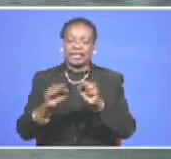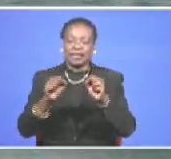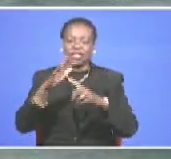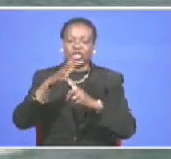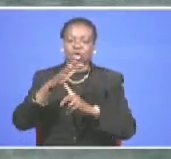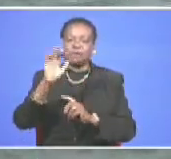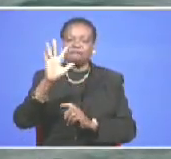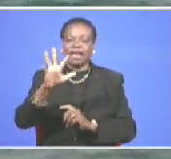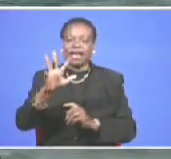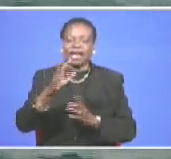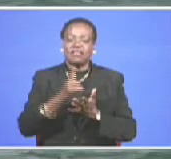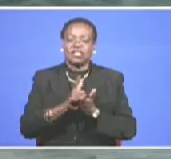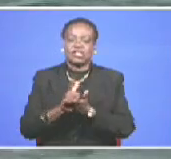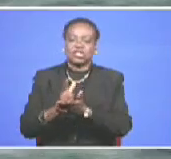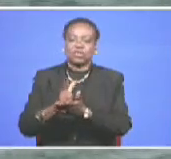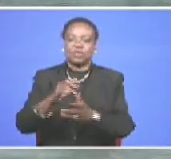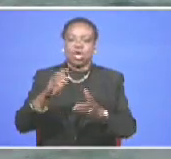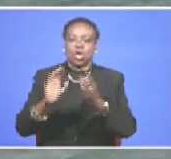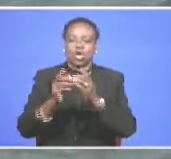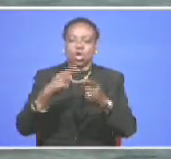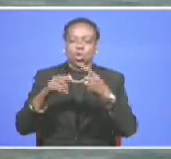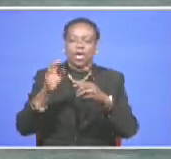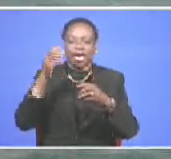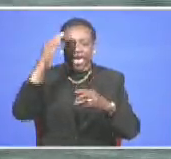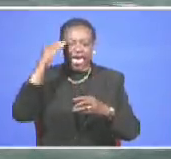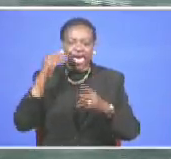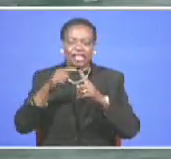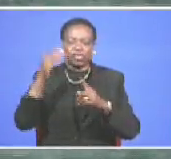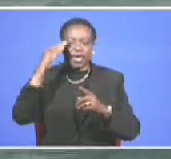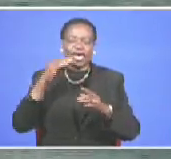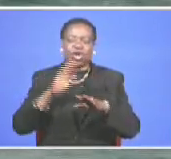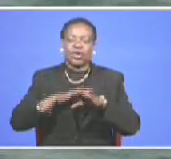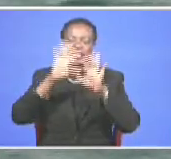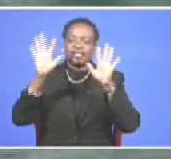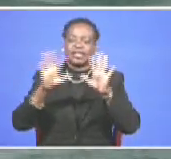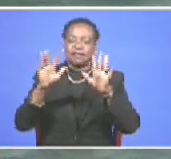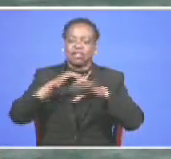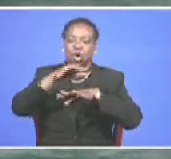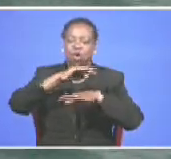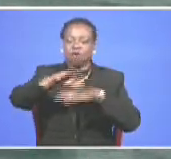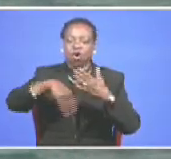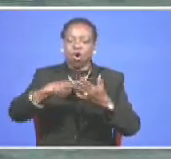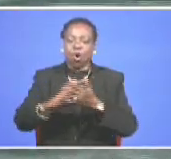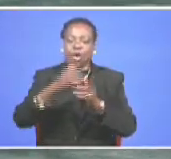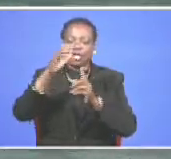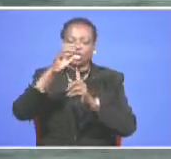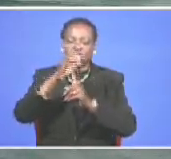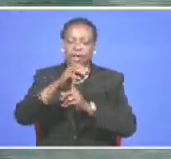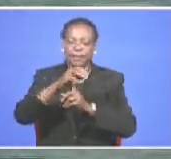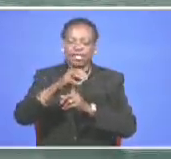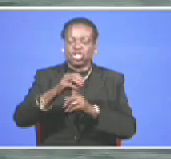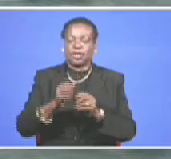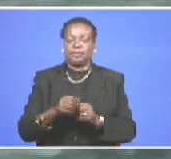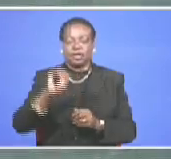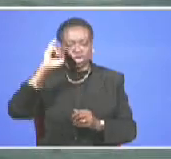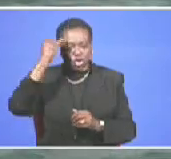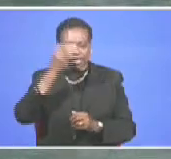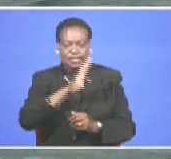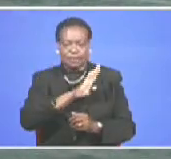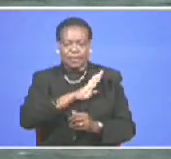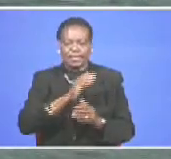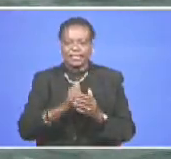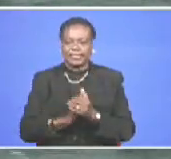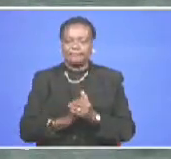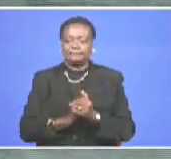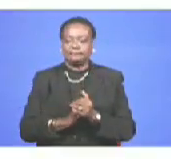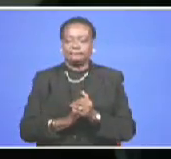top 5 sloops go head-to-head on Sunday for the overall championship. Jonathan Benson, ZNS Total